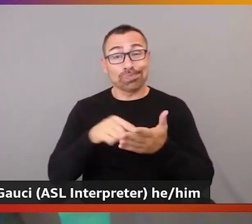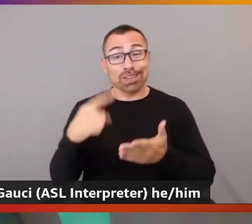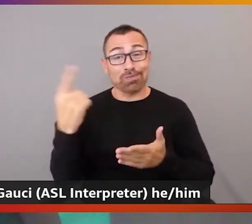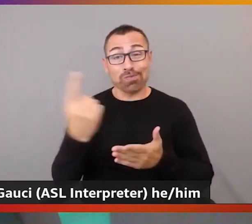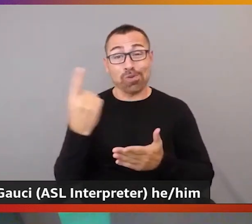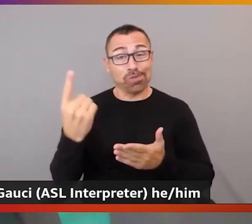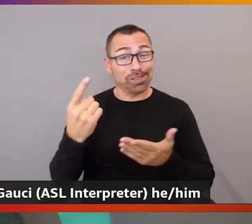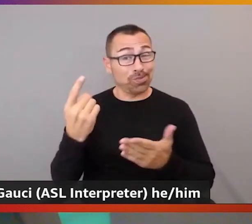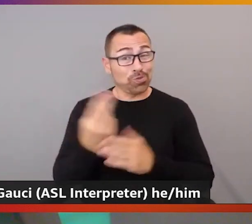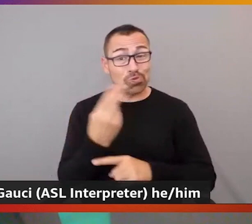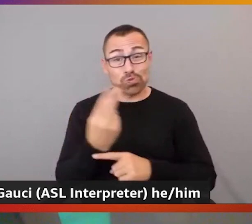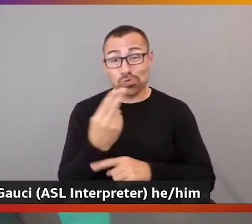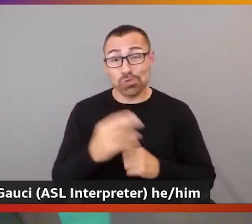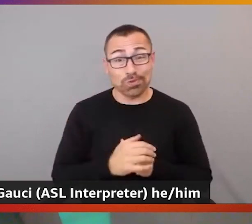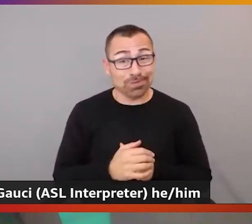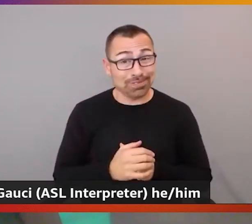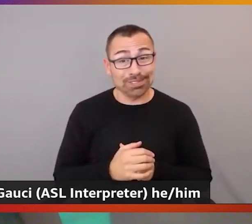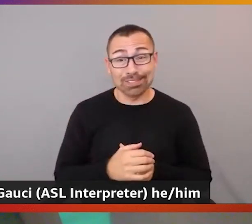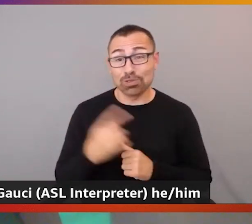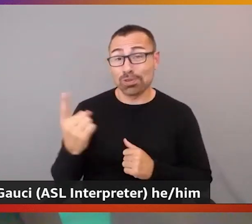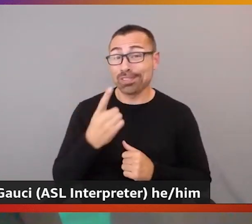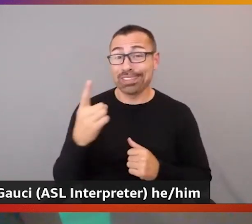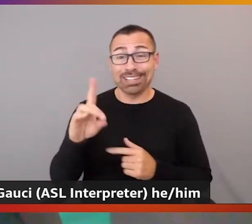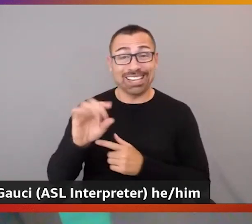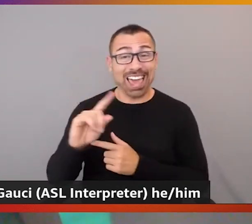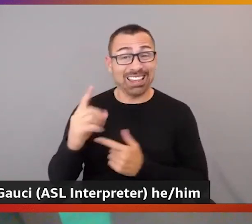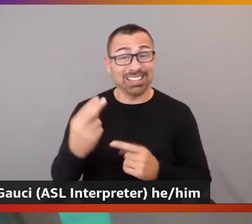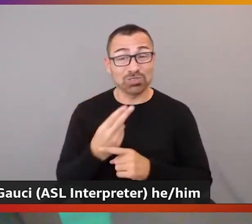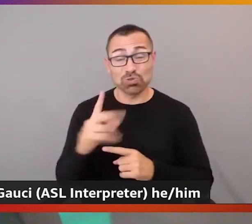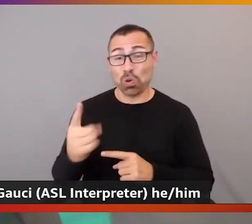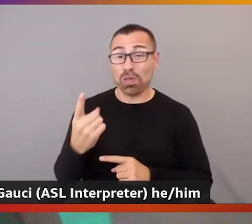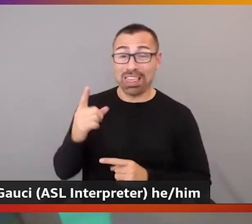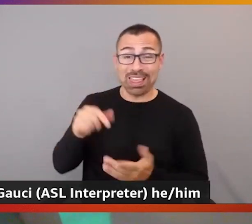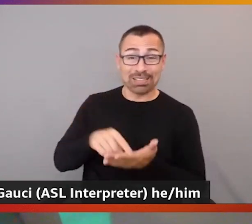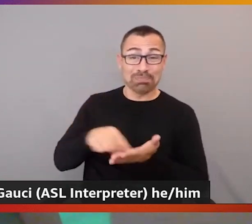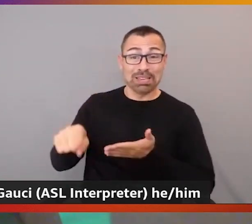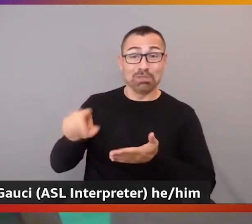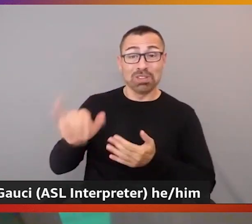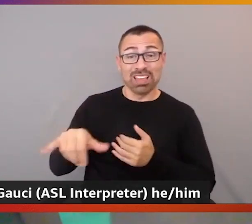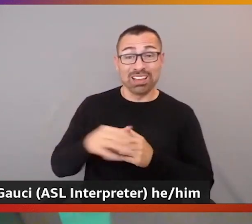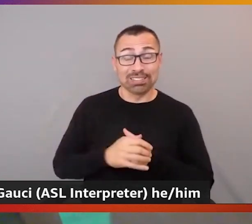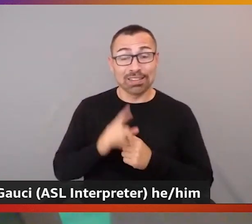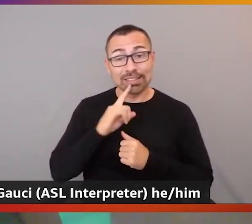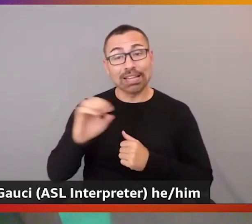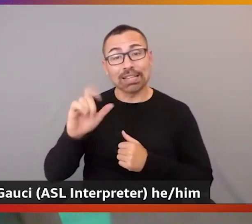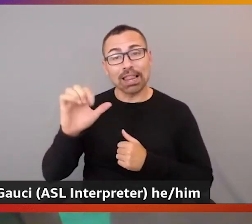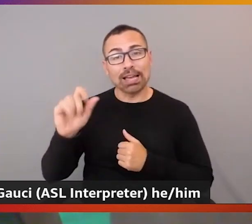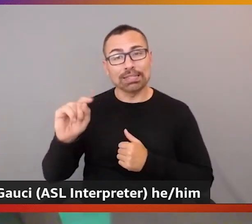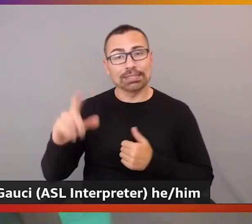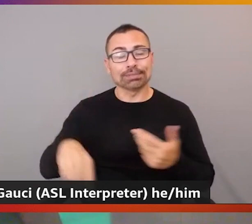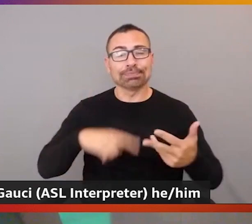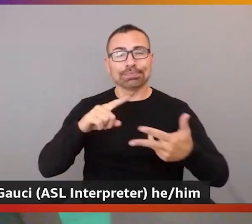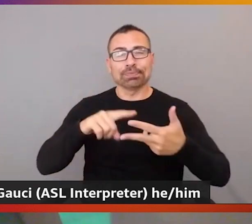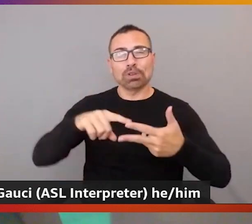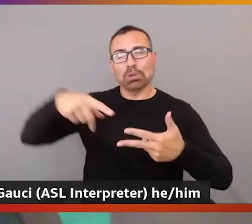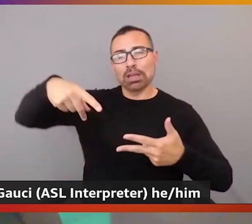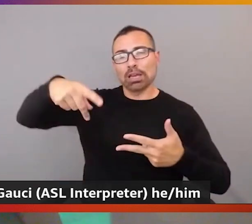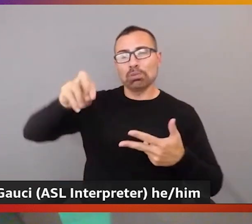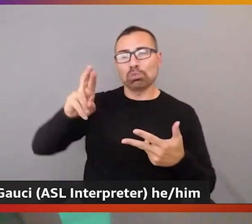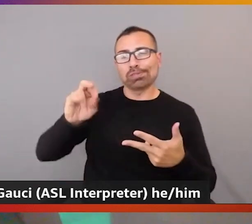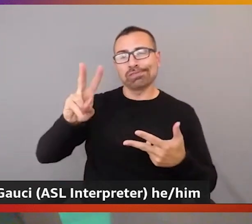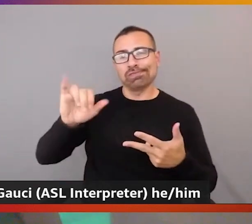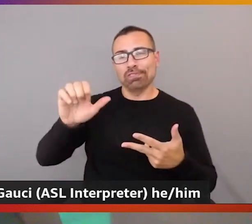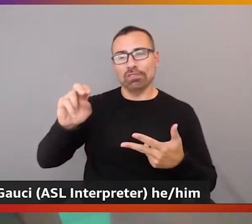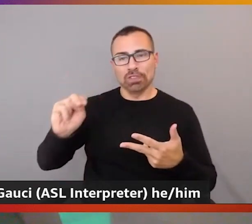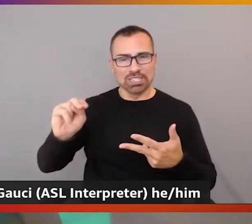just for the amount of data that's read or written. So that's elastic. And then finally we have provision throughput. That's already been there